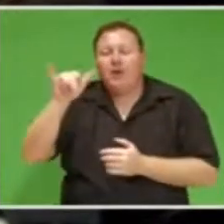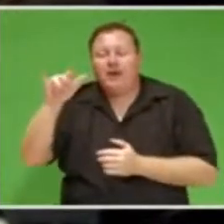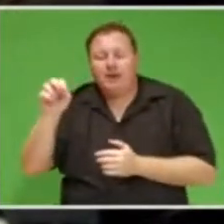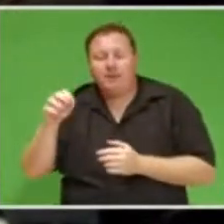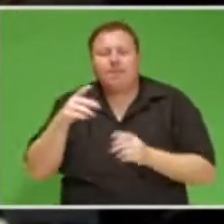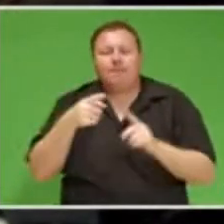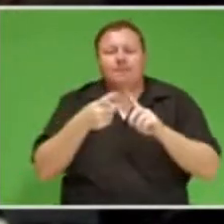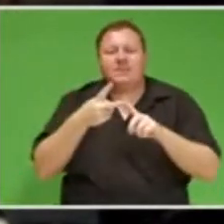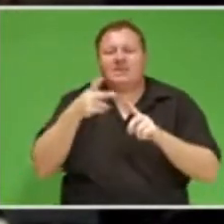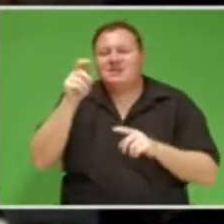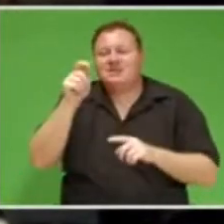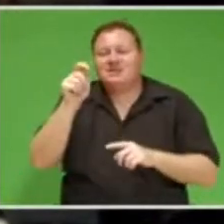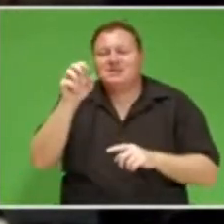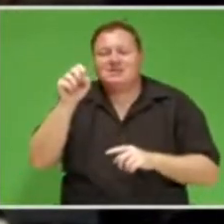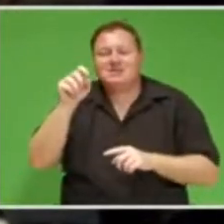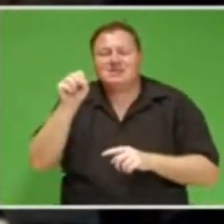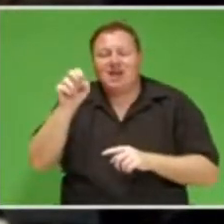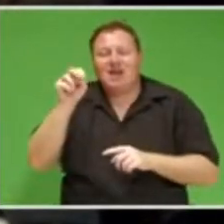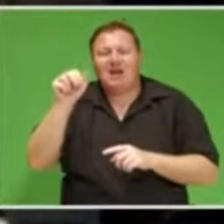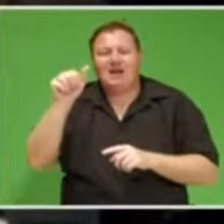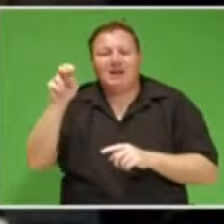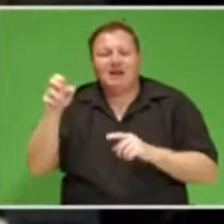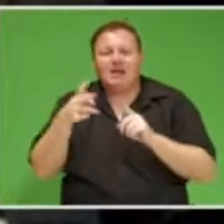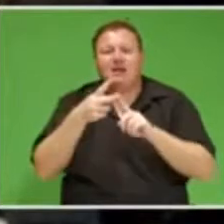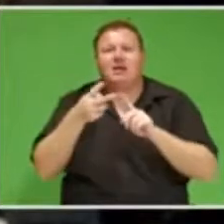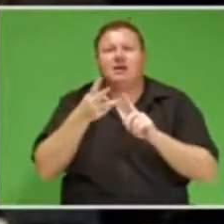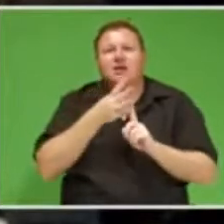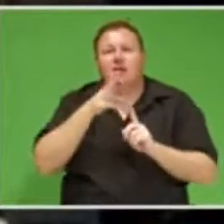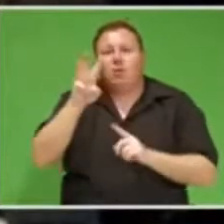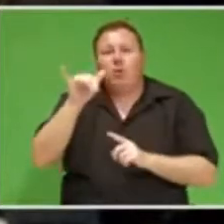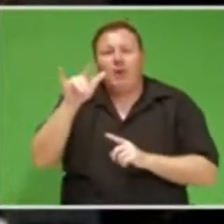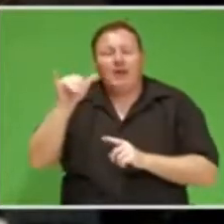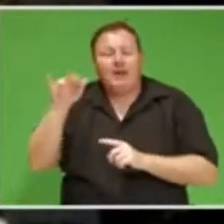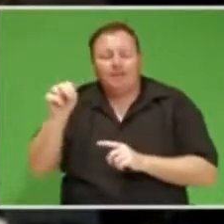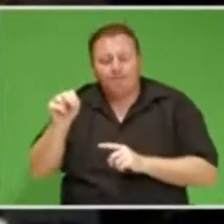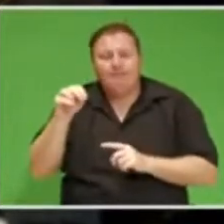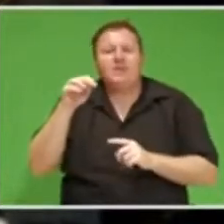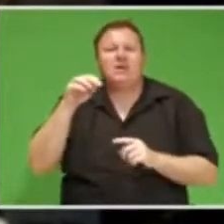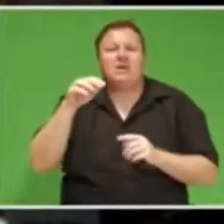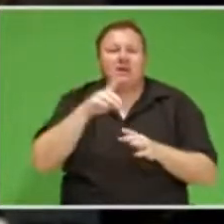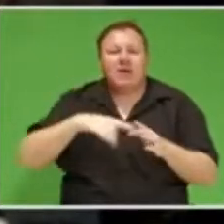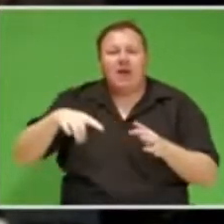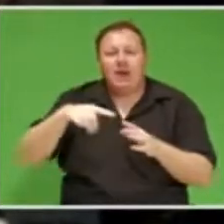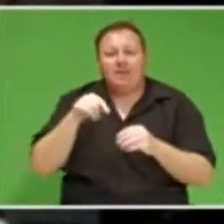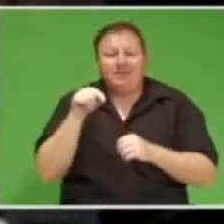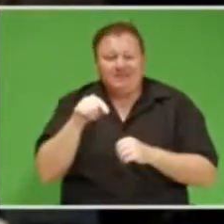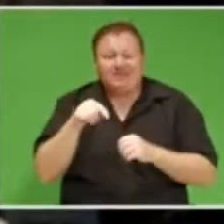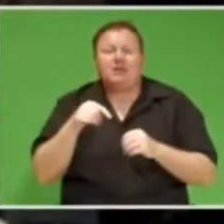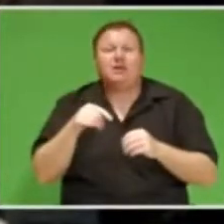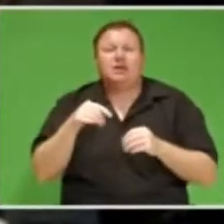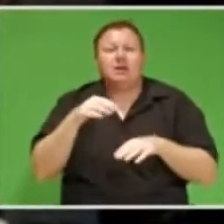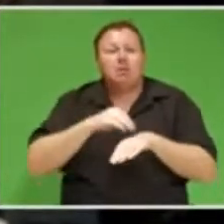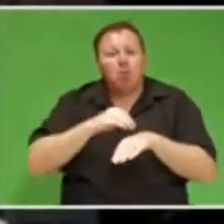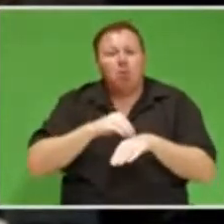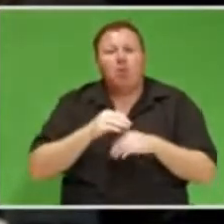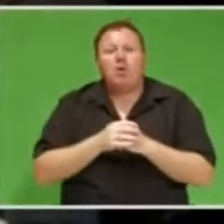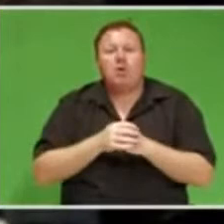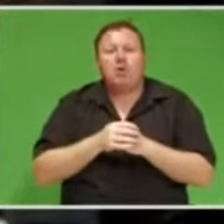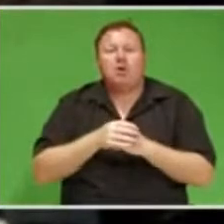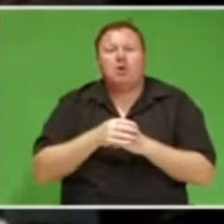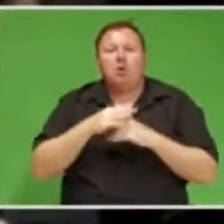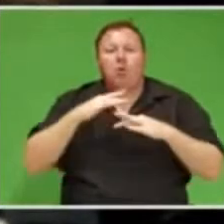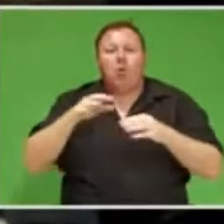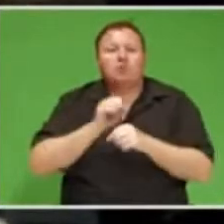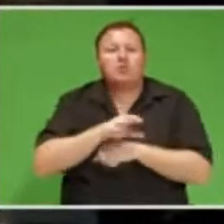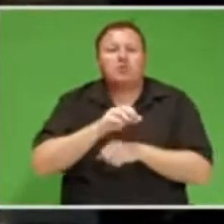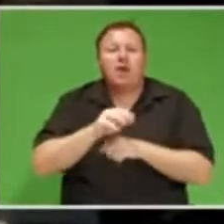the Tzanini Dam will improve the supply of water to the West Coast, eThekwini, and the